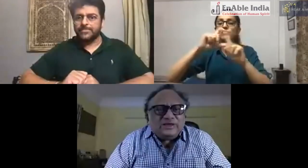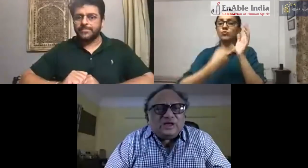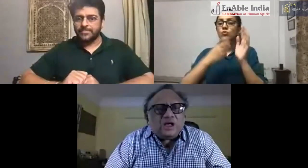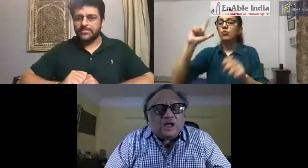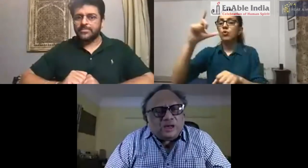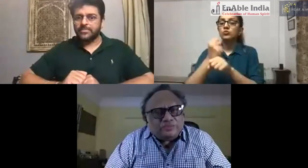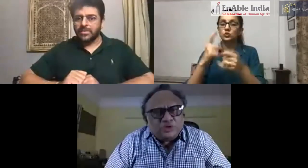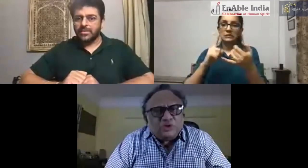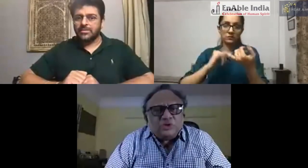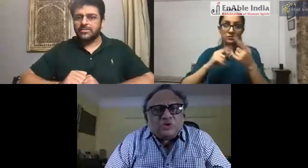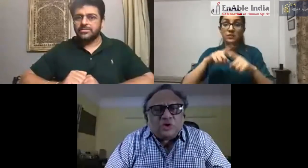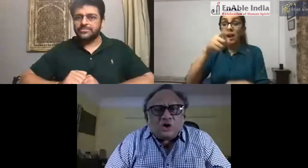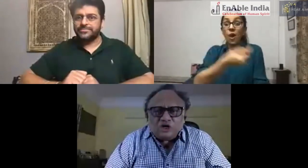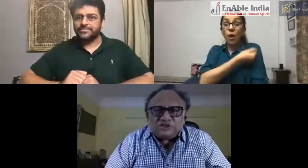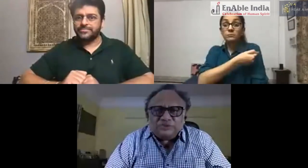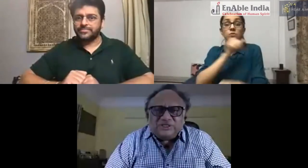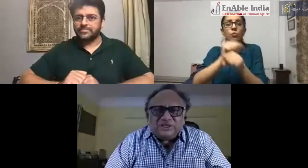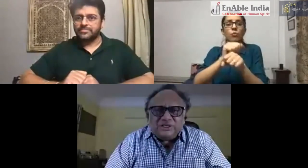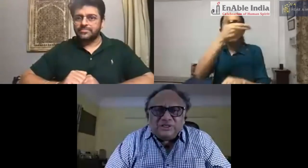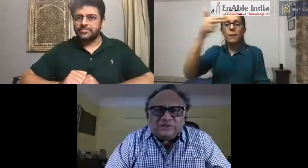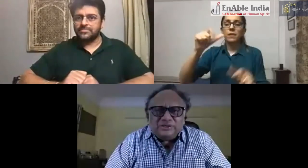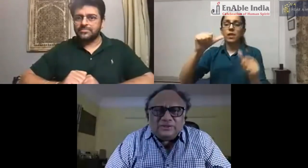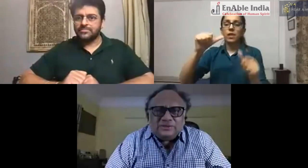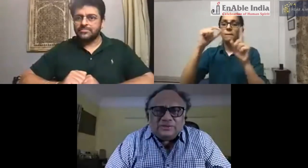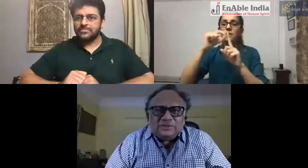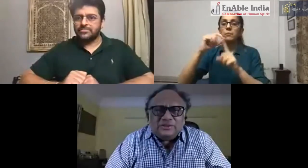at Apollo